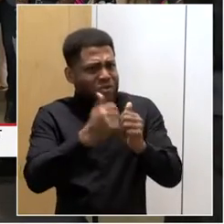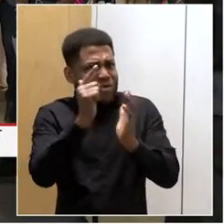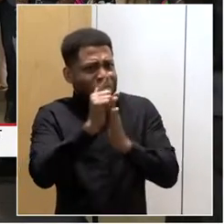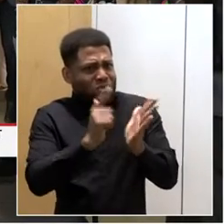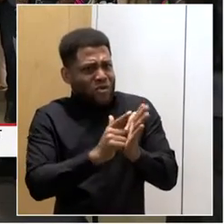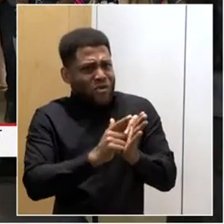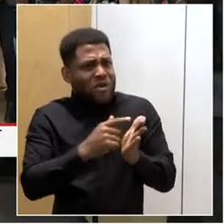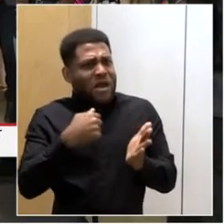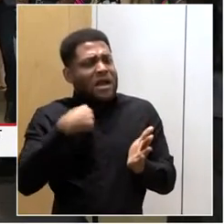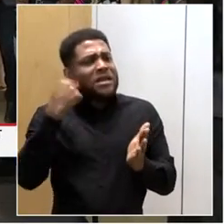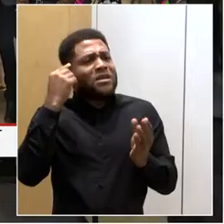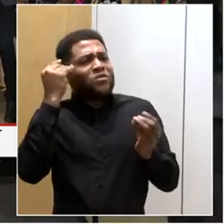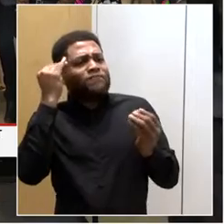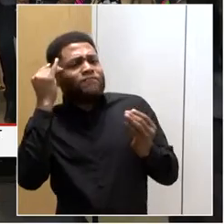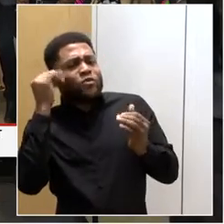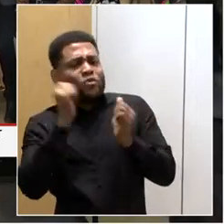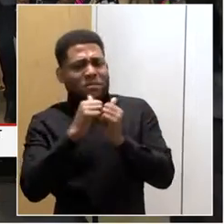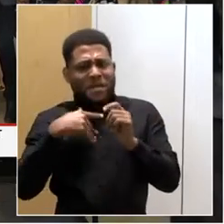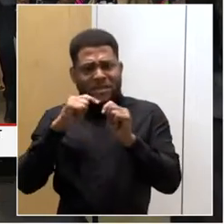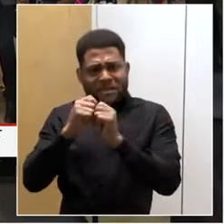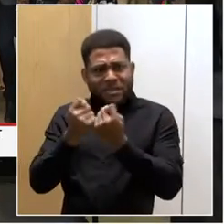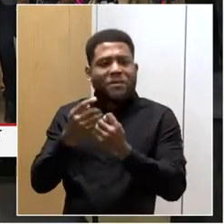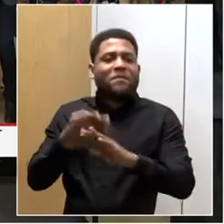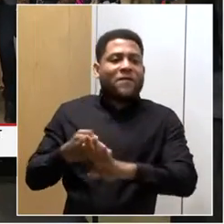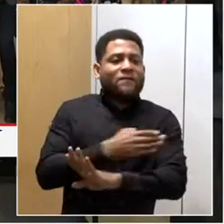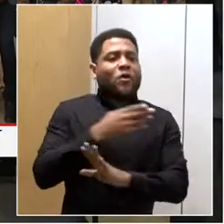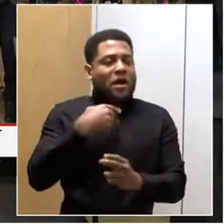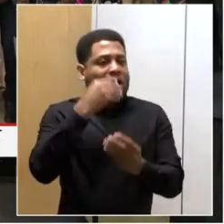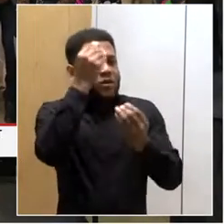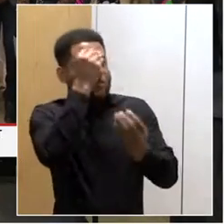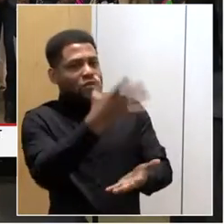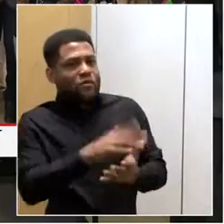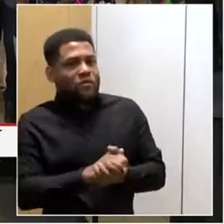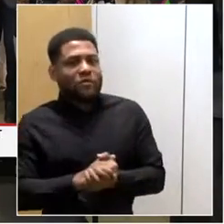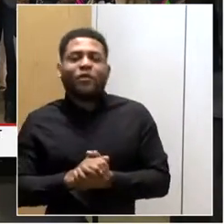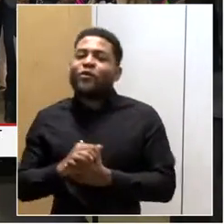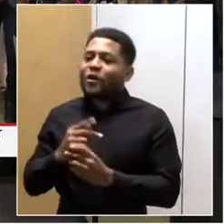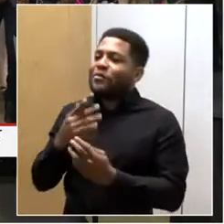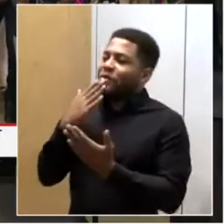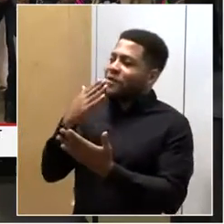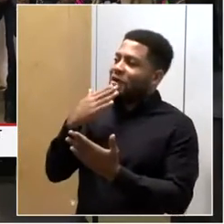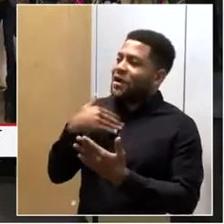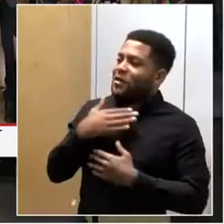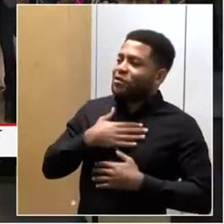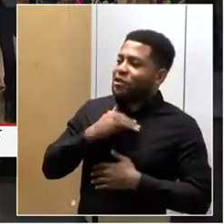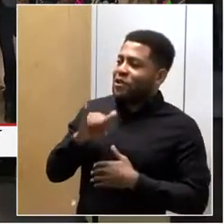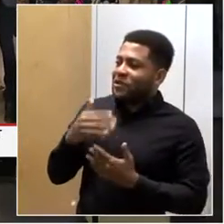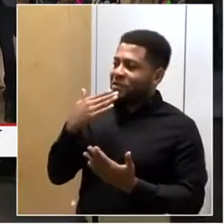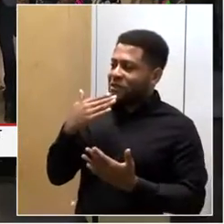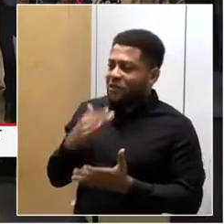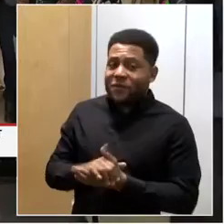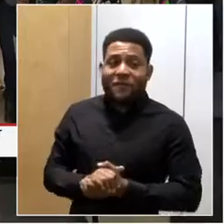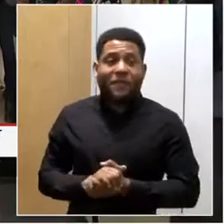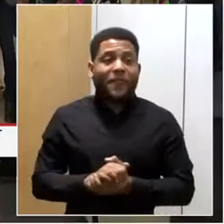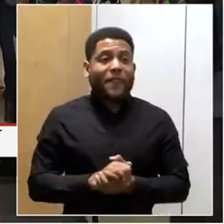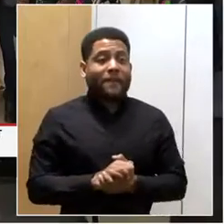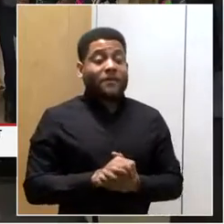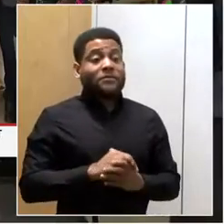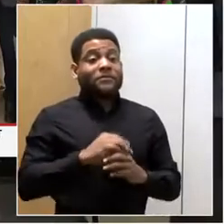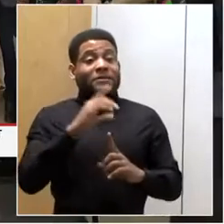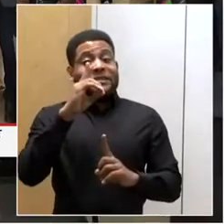with my team before I make that decision. I appreciate that. Councilmember McDuffie, I guess you've heard my